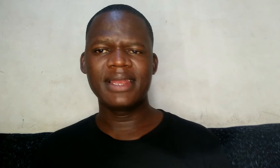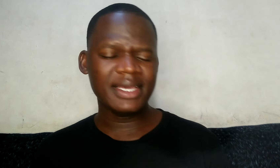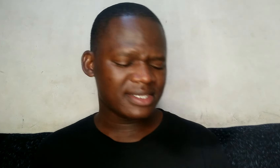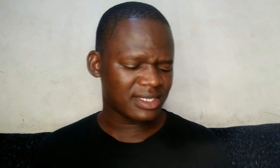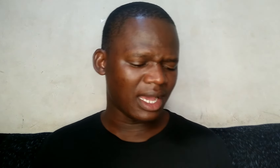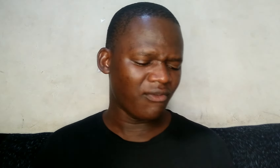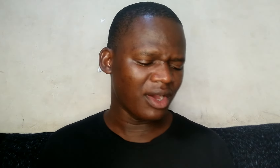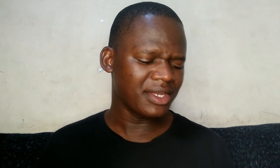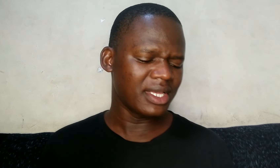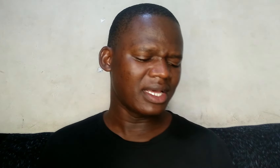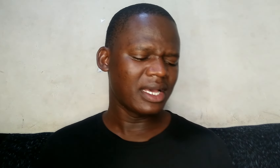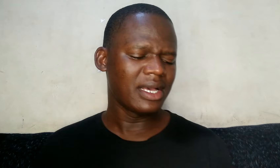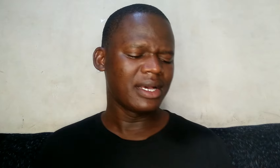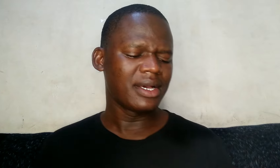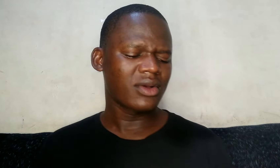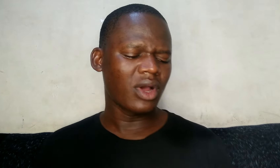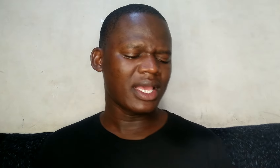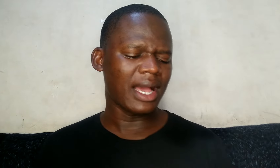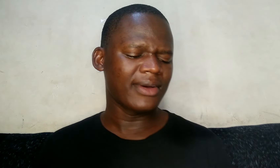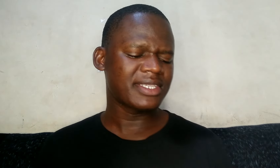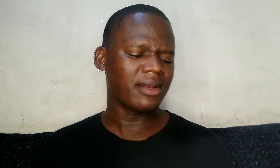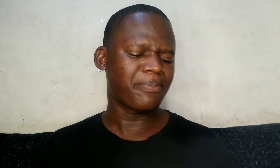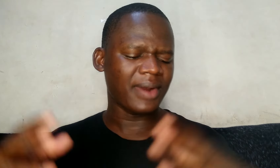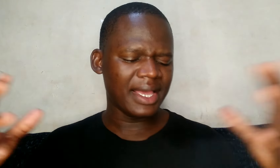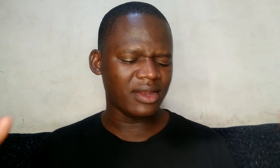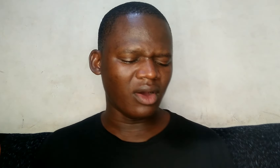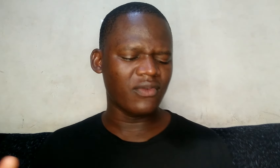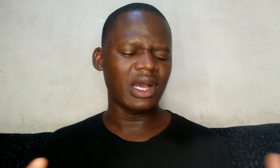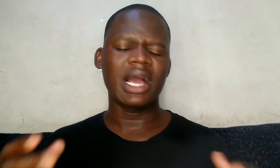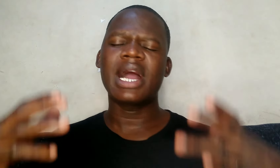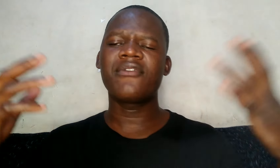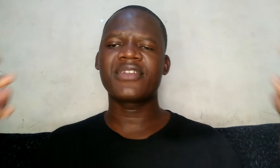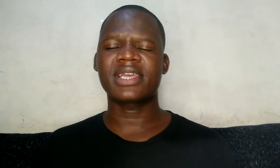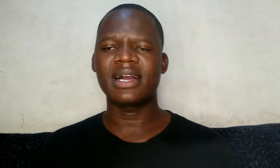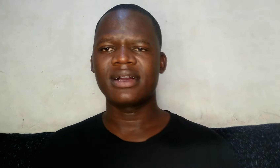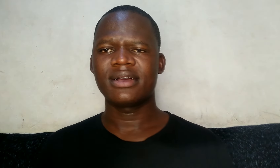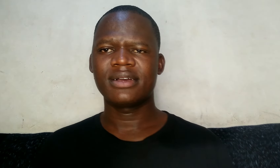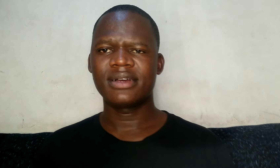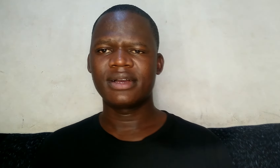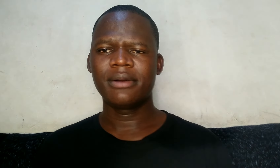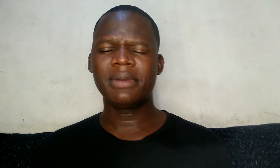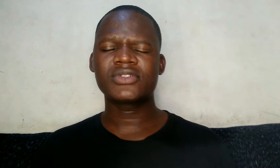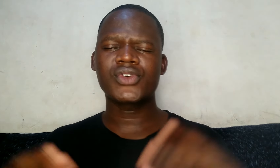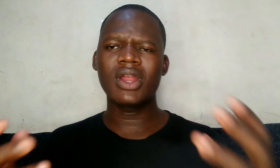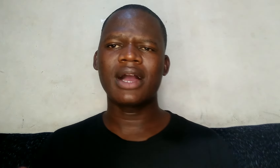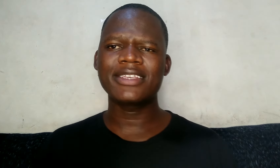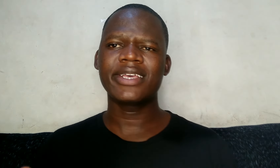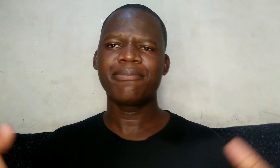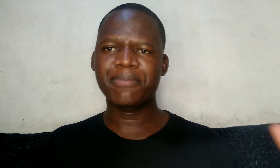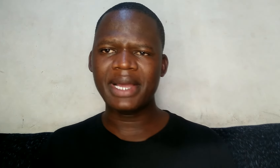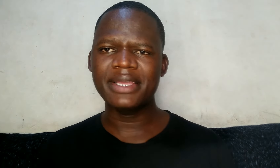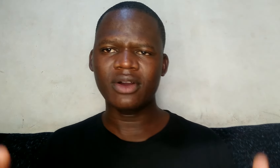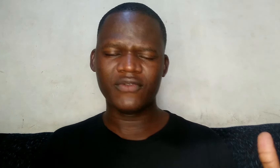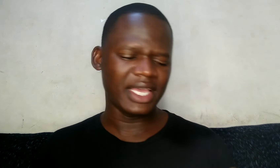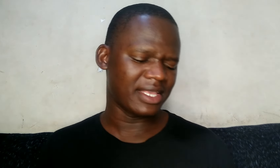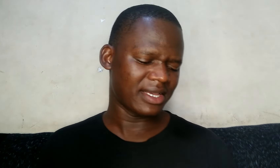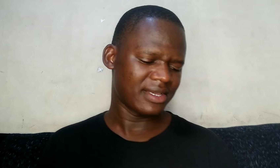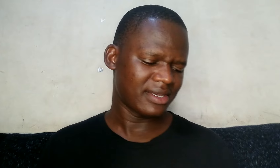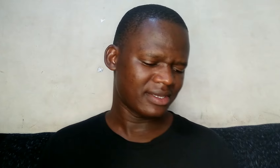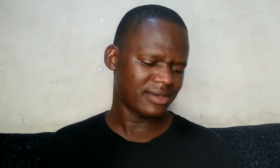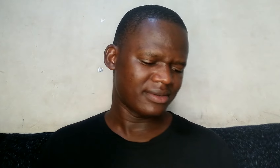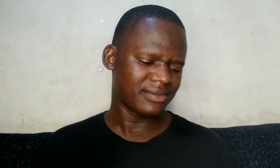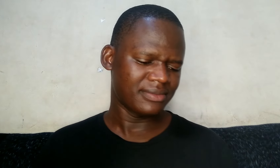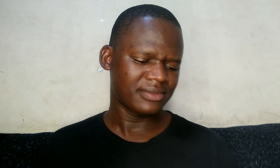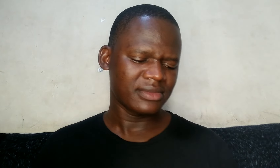and let's avoid calling ourselves pride of Africa, but to call ourselves pride of